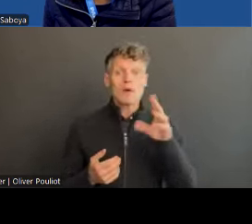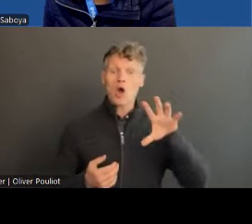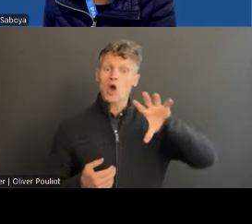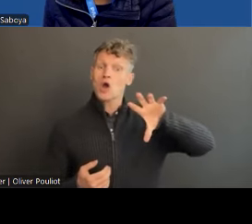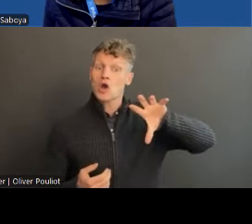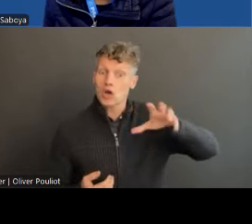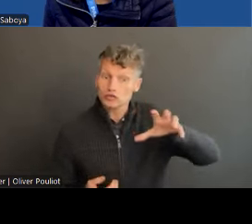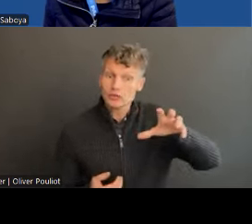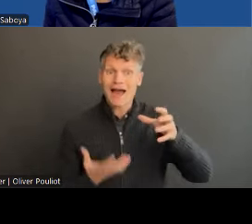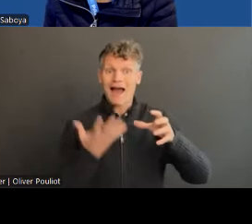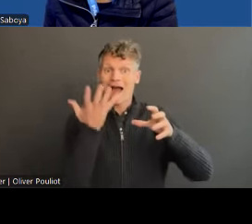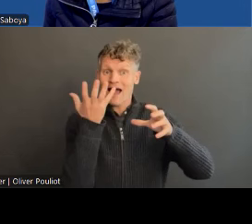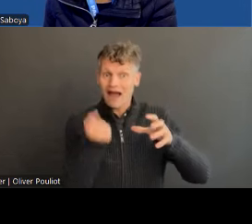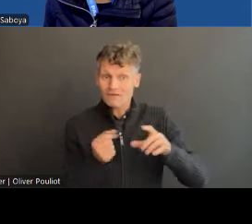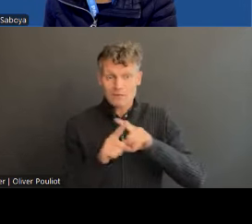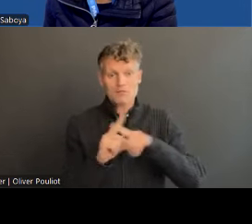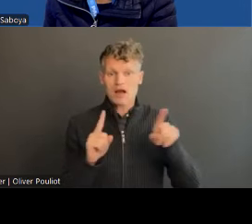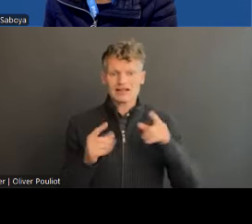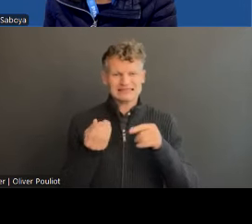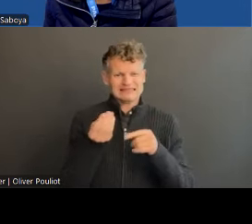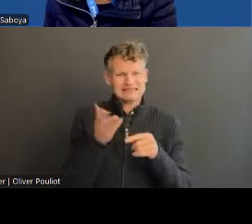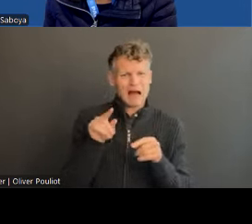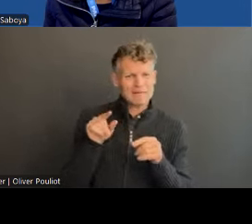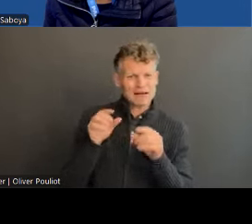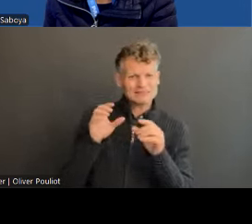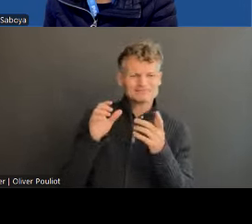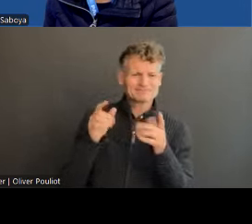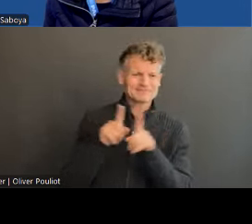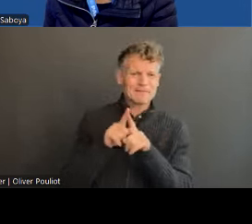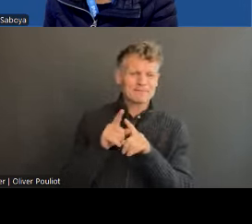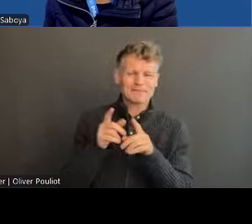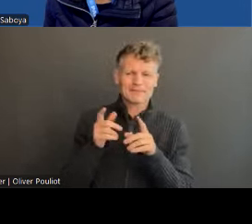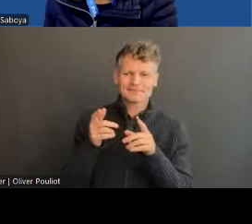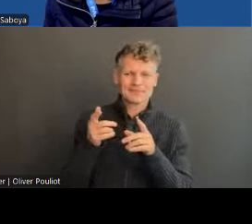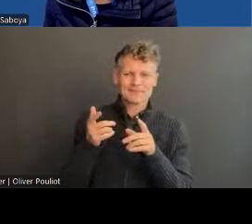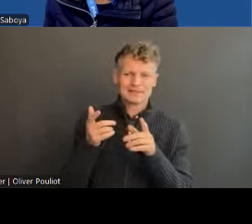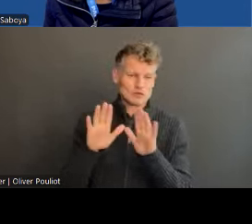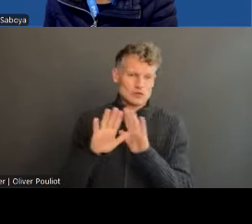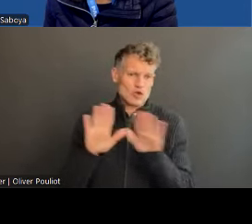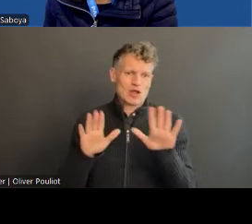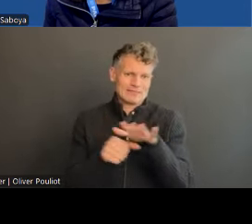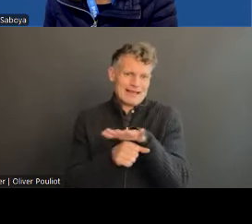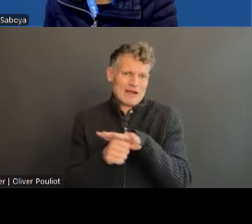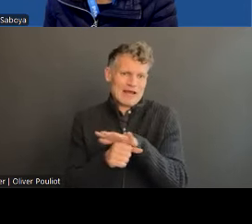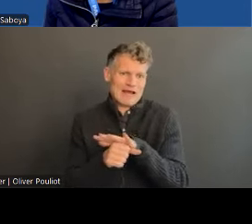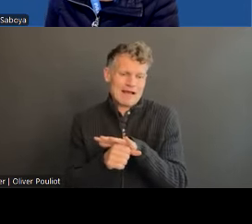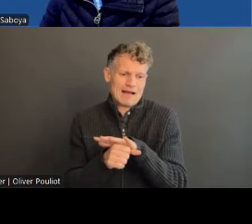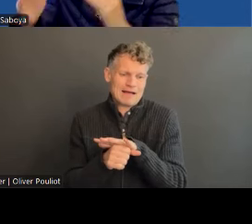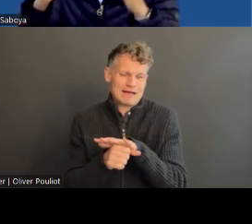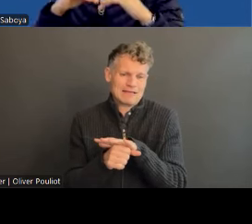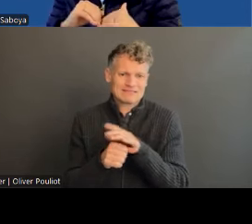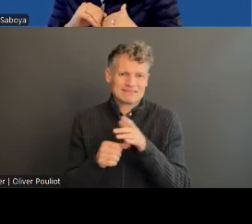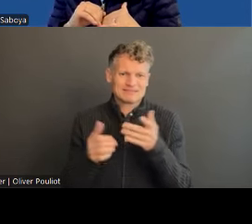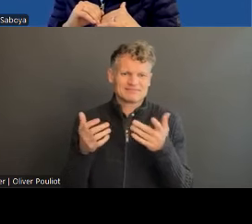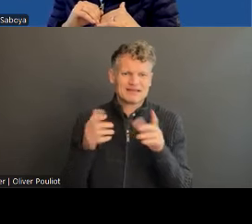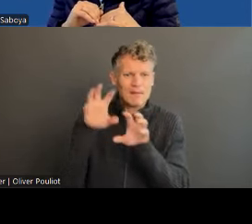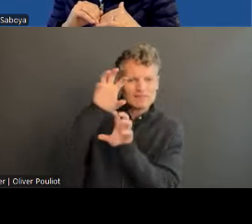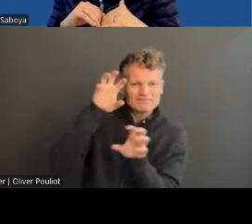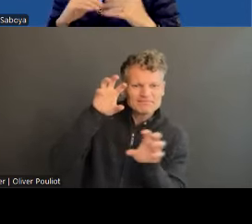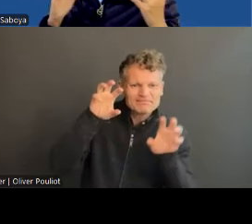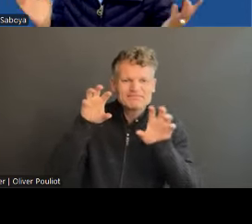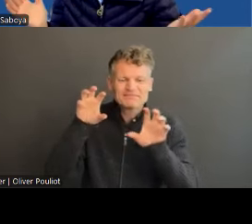subnational areas. Why? What are the differences there? What is making some of them achieving the elimination goal at the